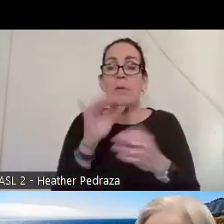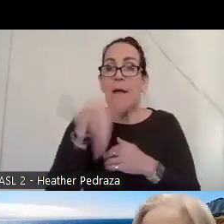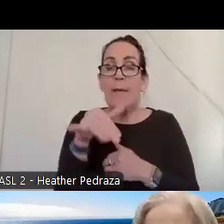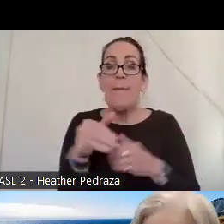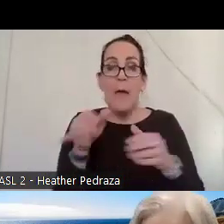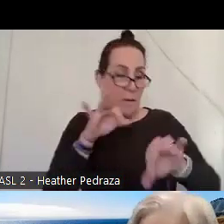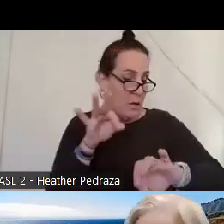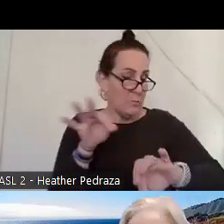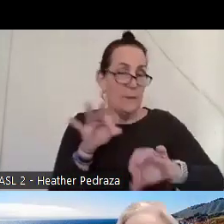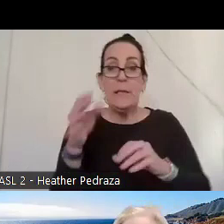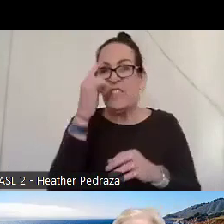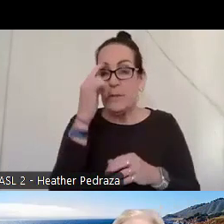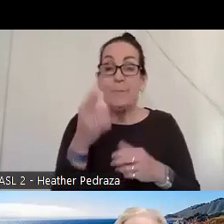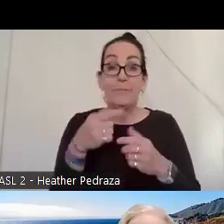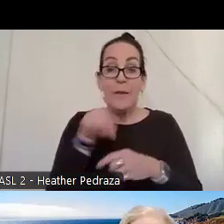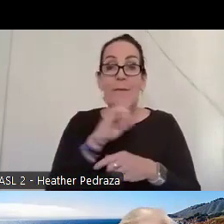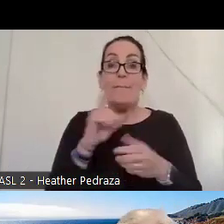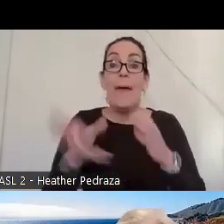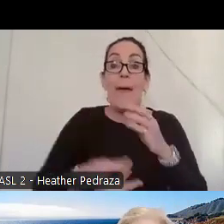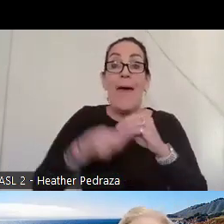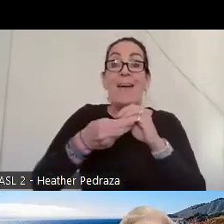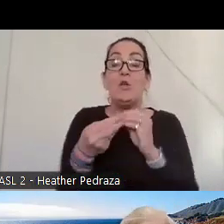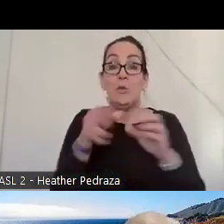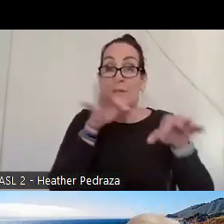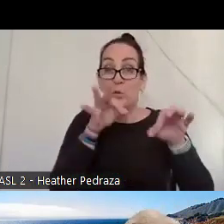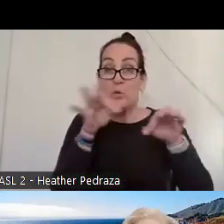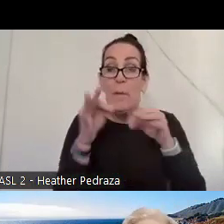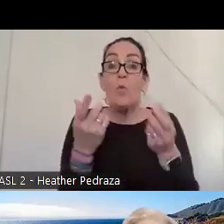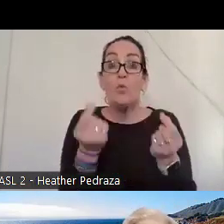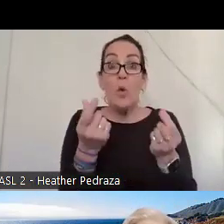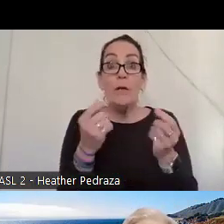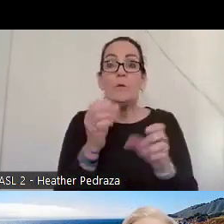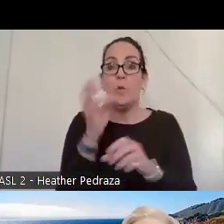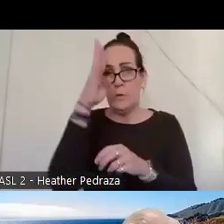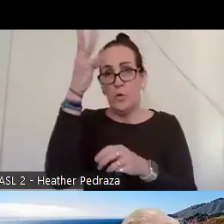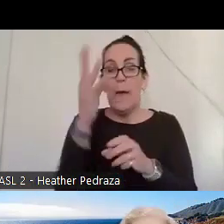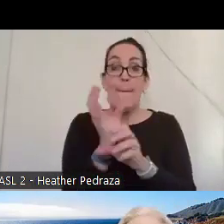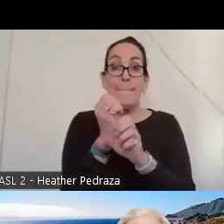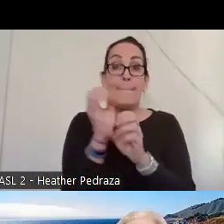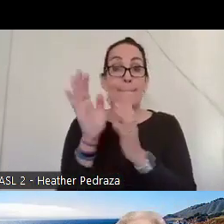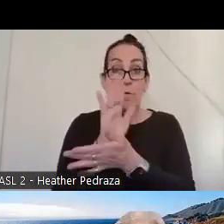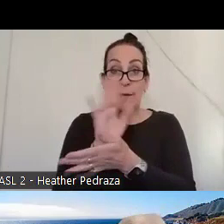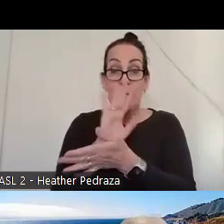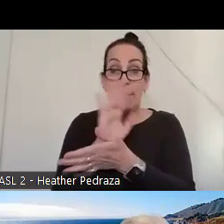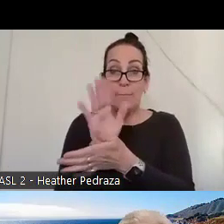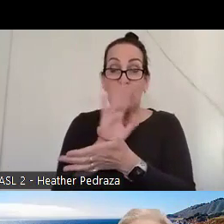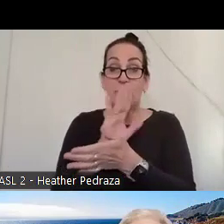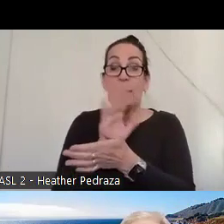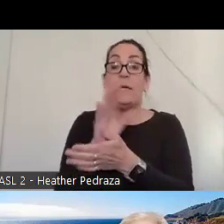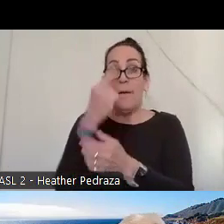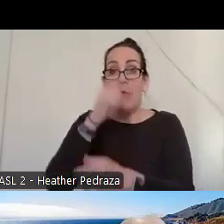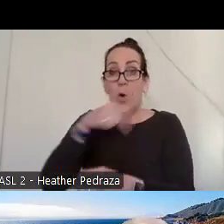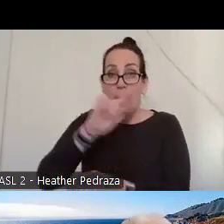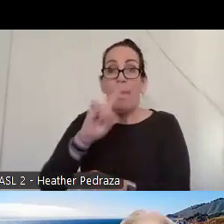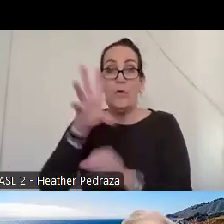an extra step and created a video for law enforcement to encourage them to look at these